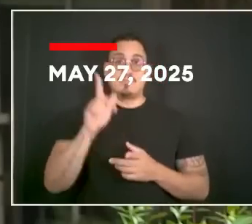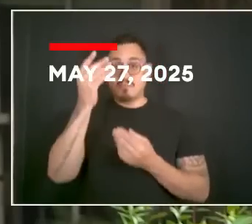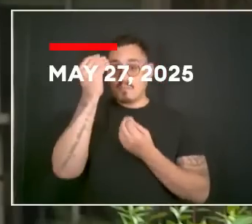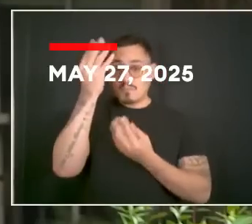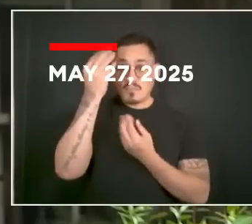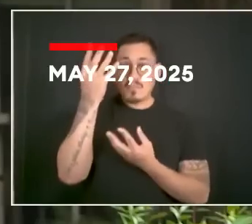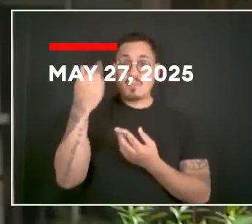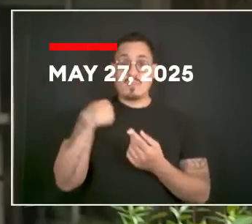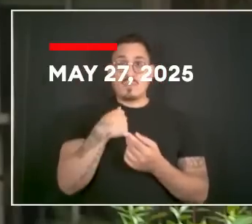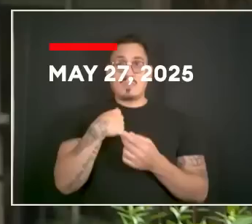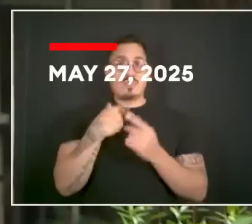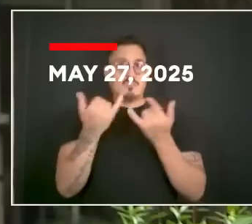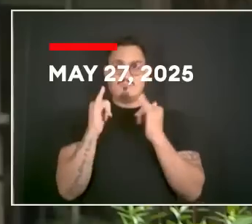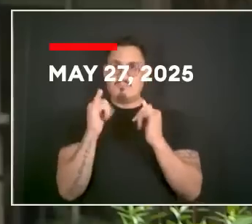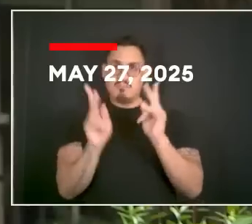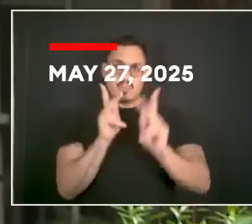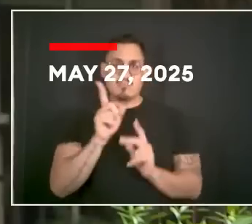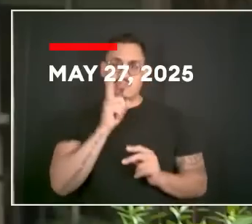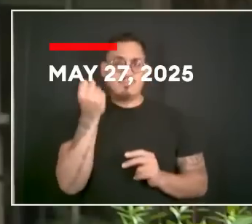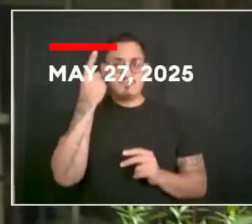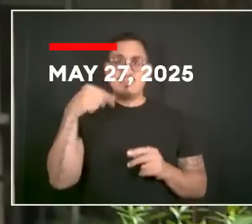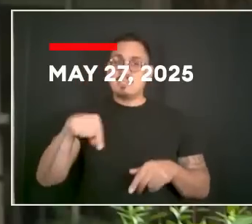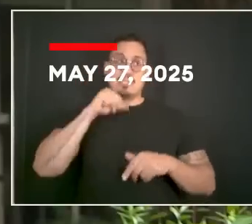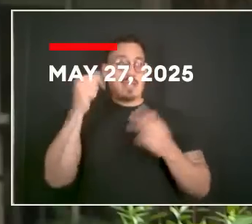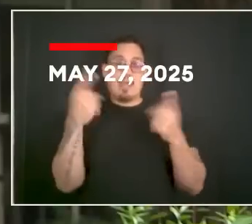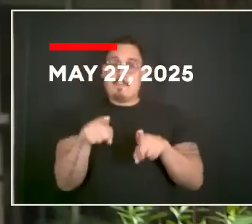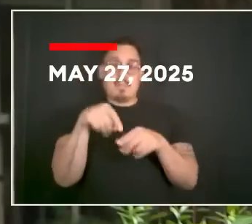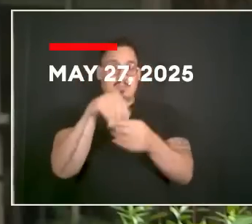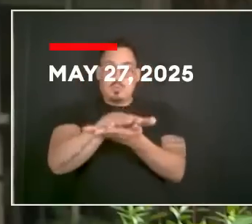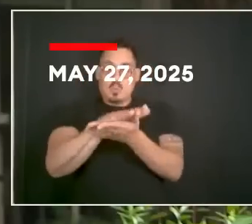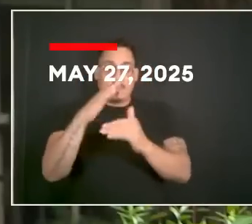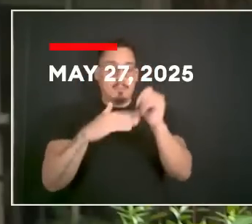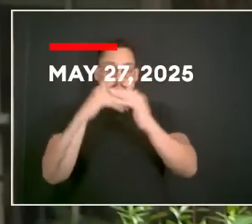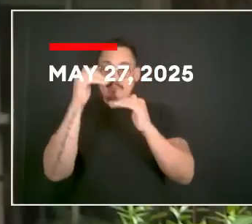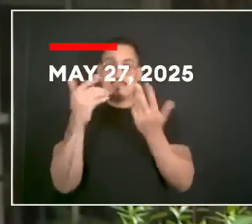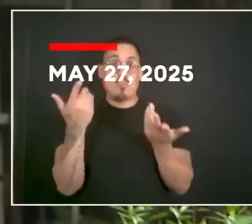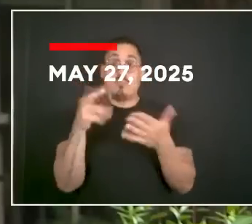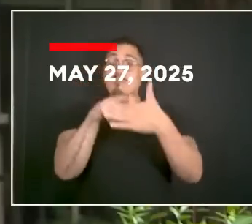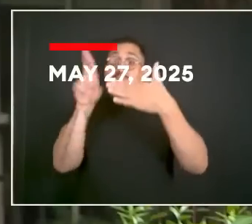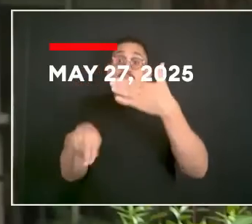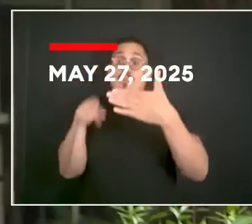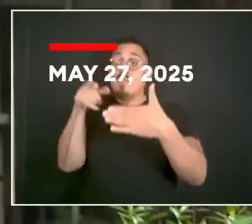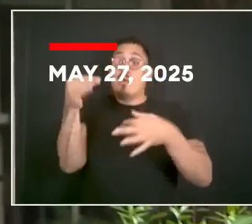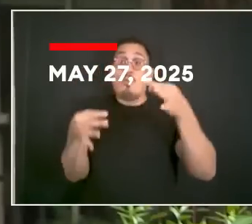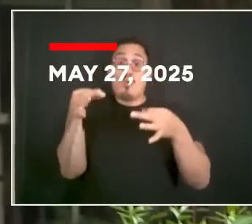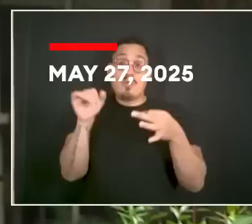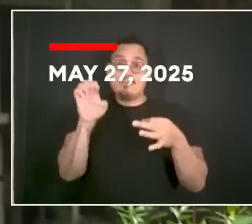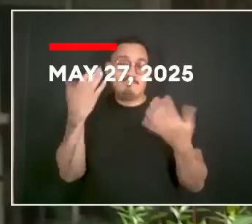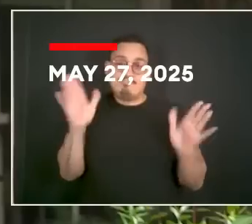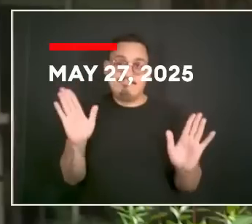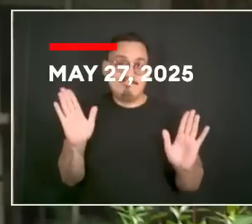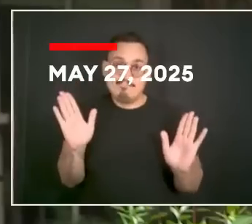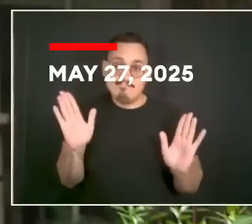People should really understand that this was not in the school building. We don't know what was the outcome of the court case. You show up to hearings. You